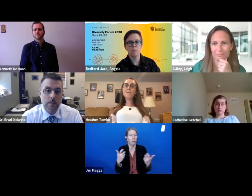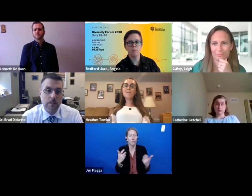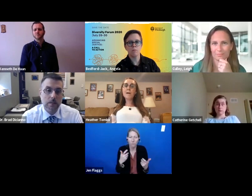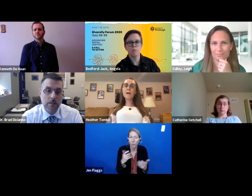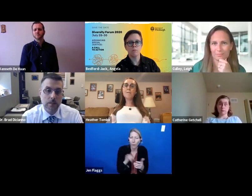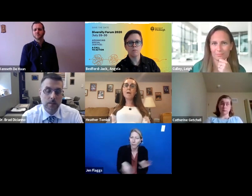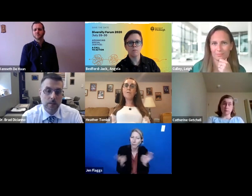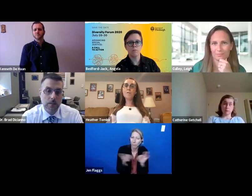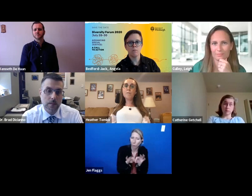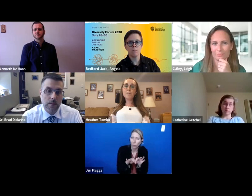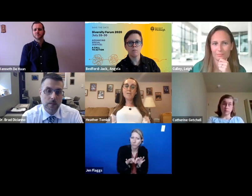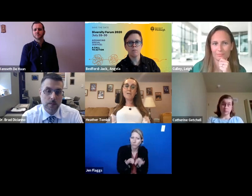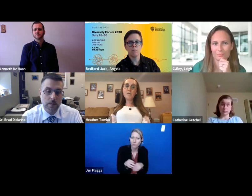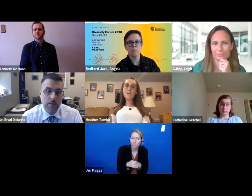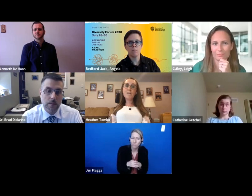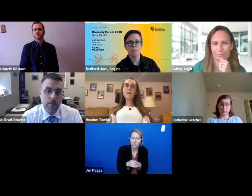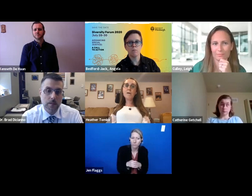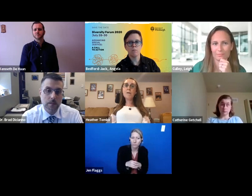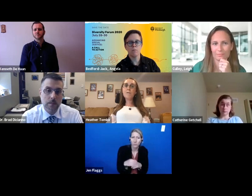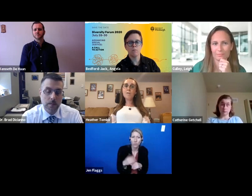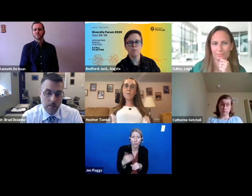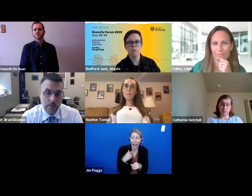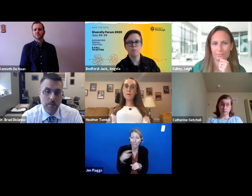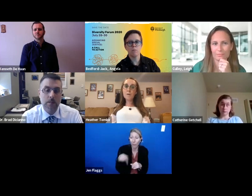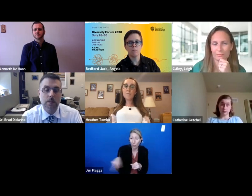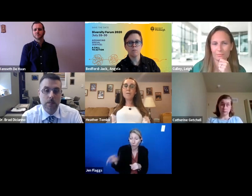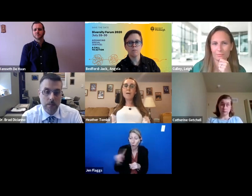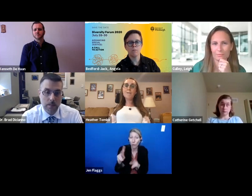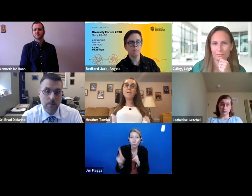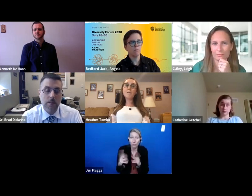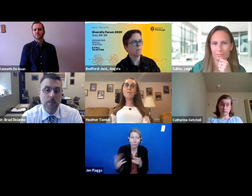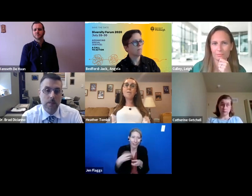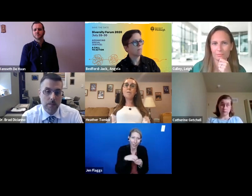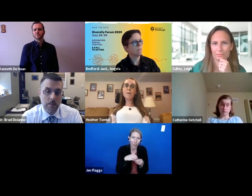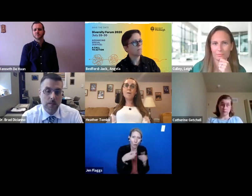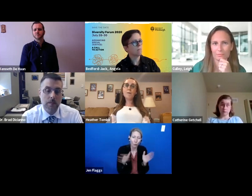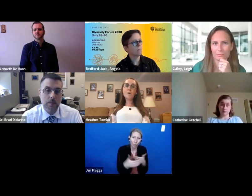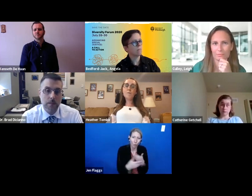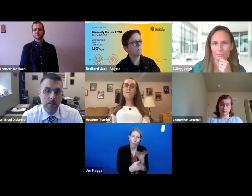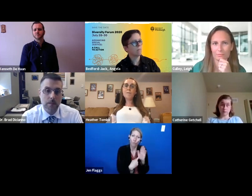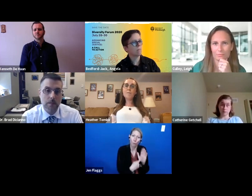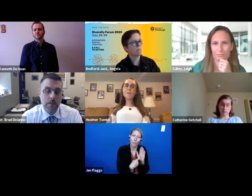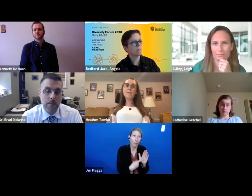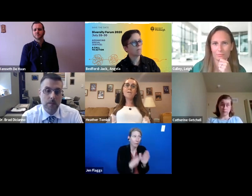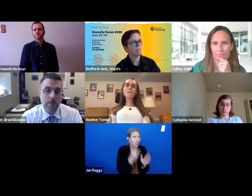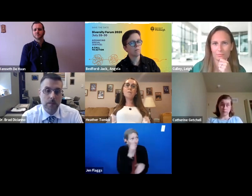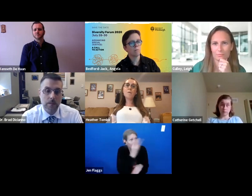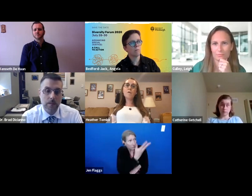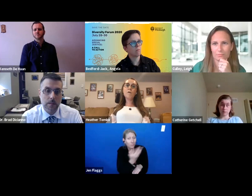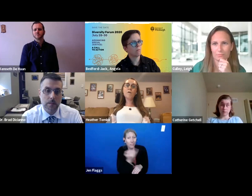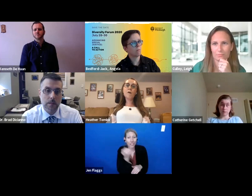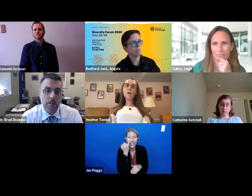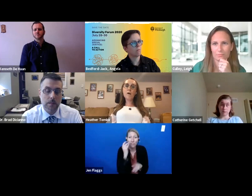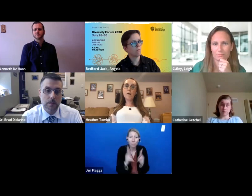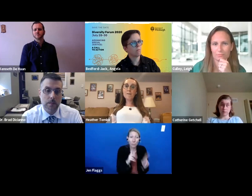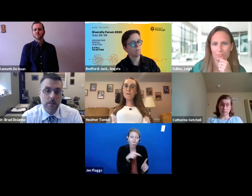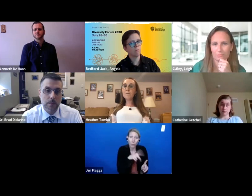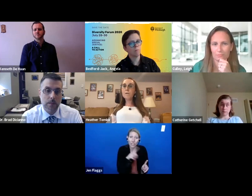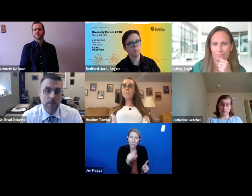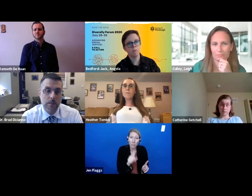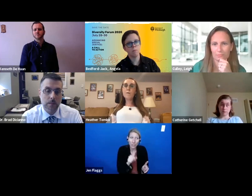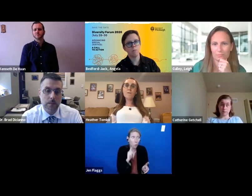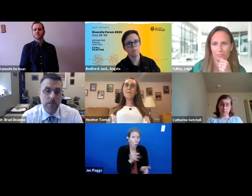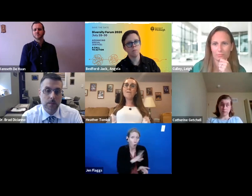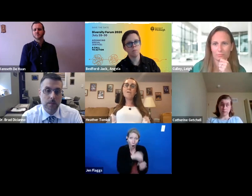important to have that representation in the room, because if people with disabilities were on